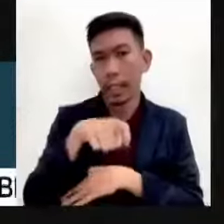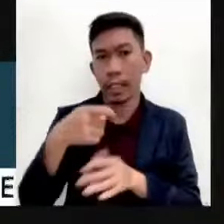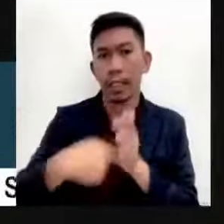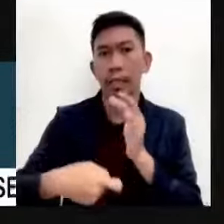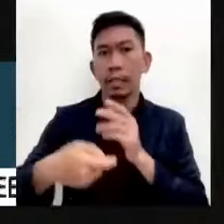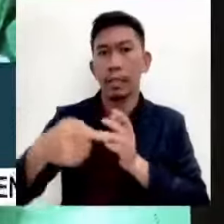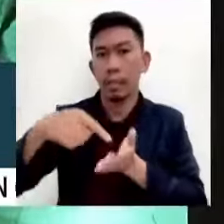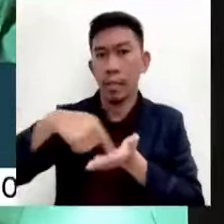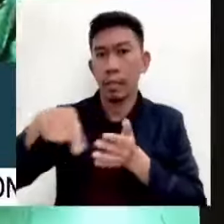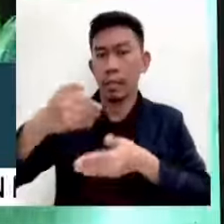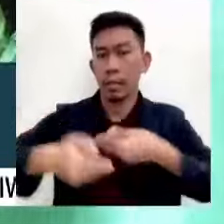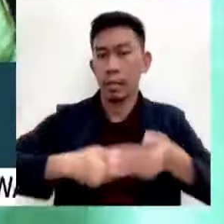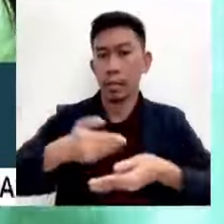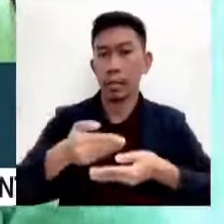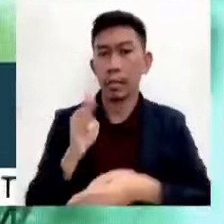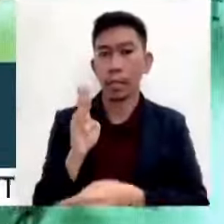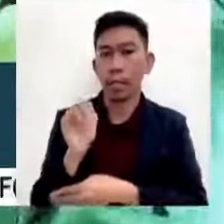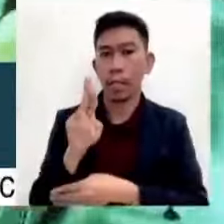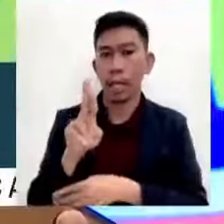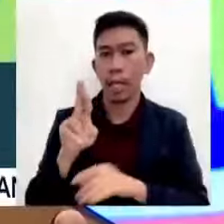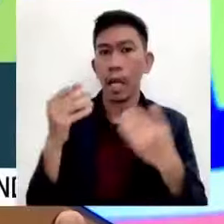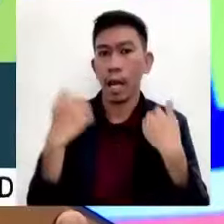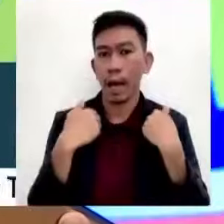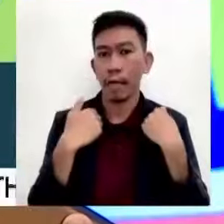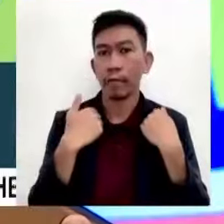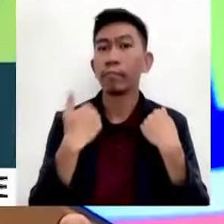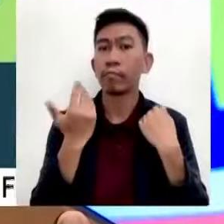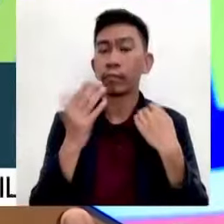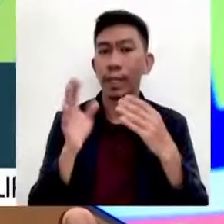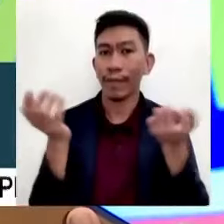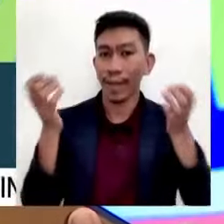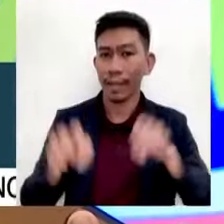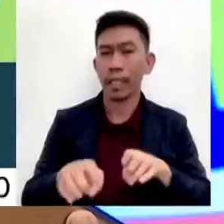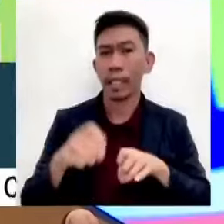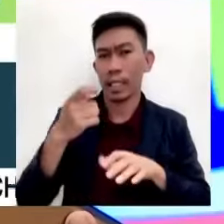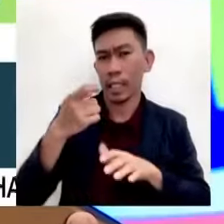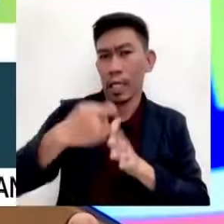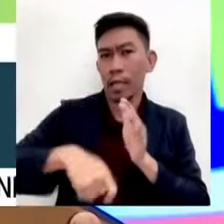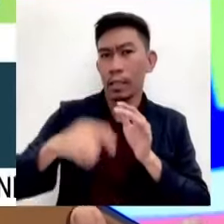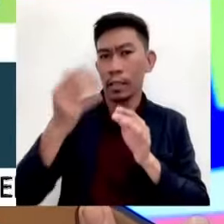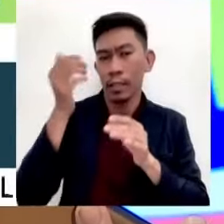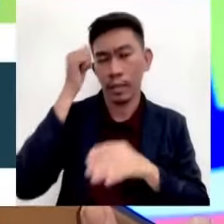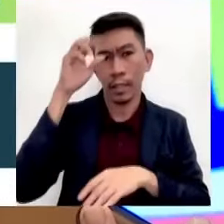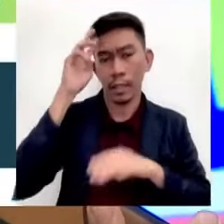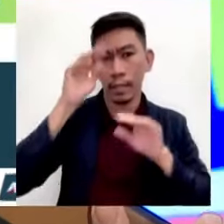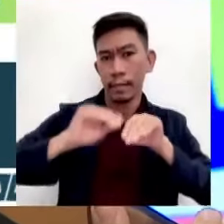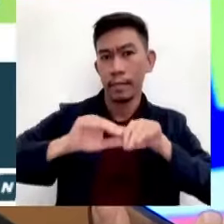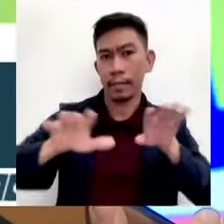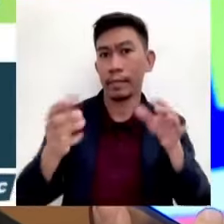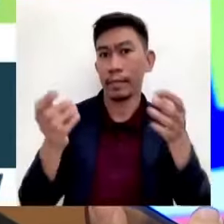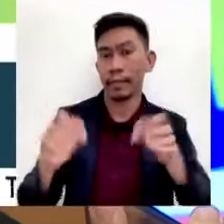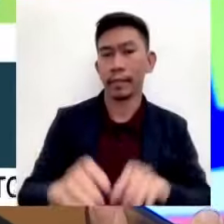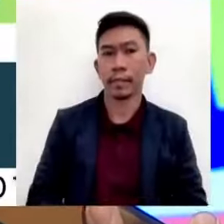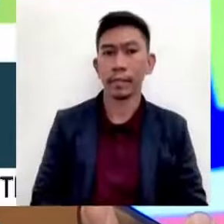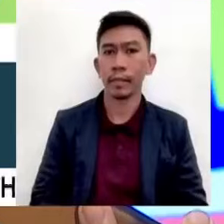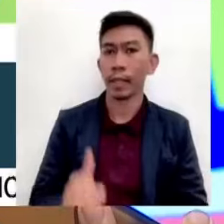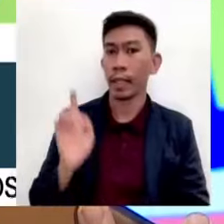BIR will hold tax awareness events. Marami sa kanila na hindi lang naman din talaga naiintindihan ang obligasyon nila